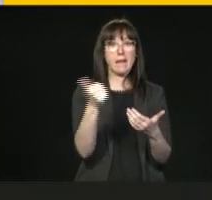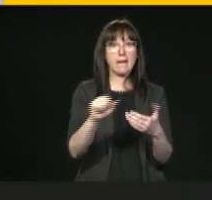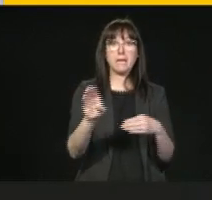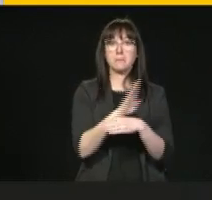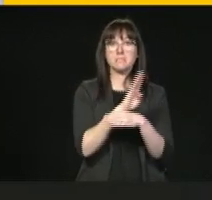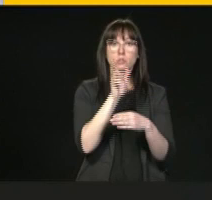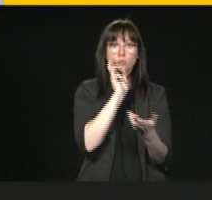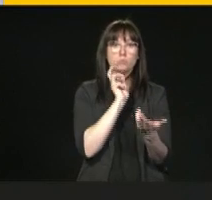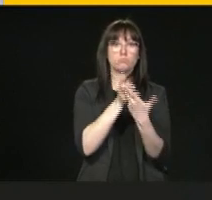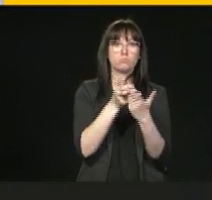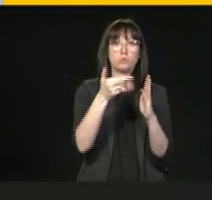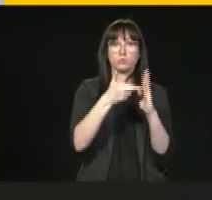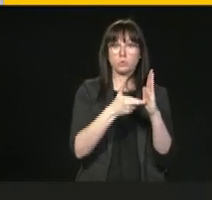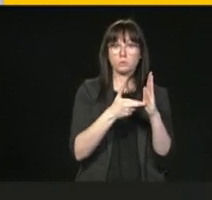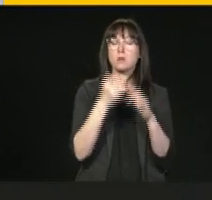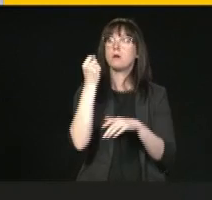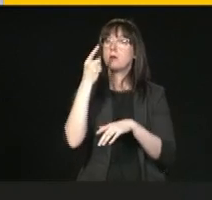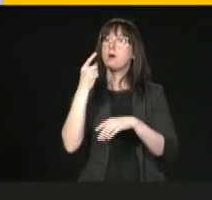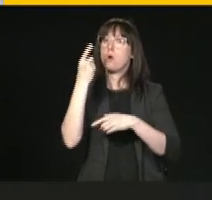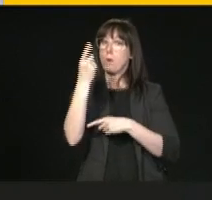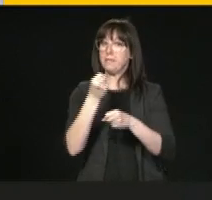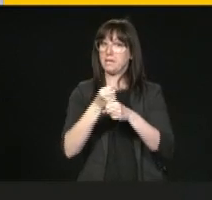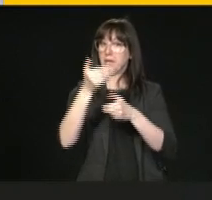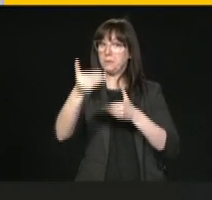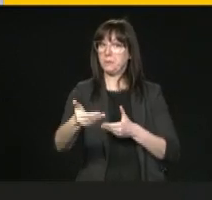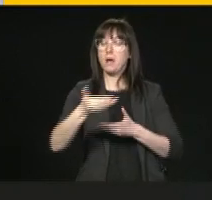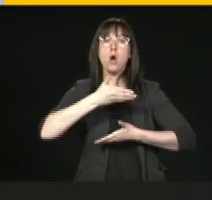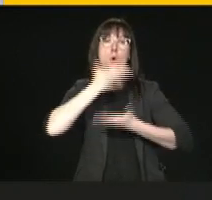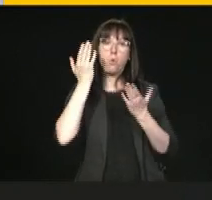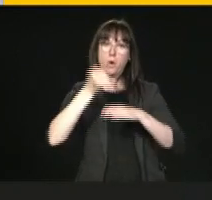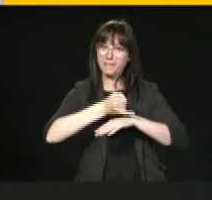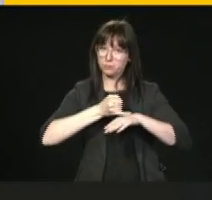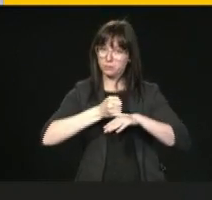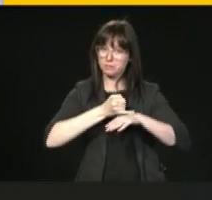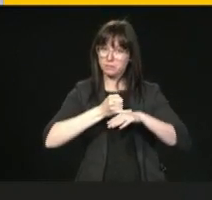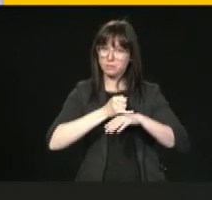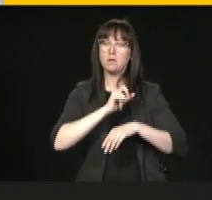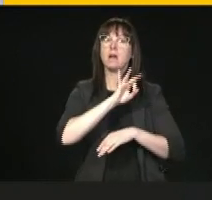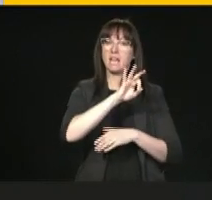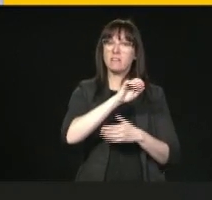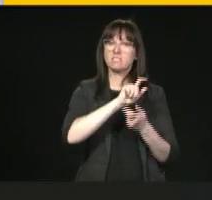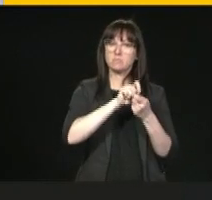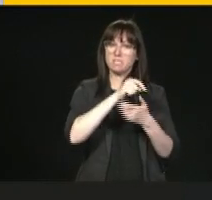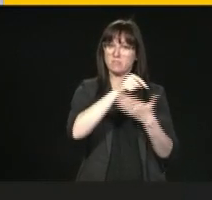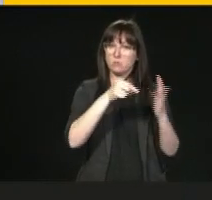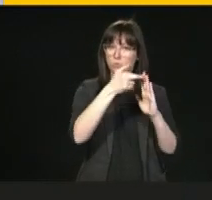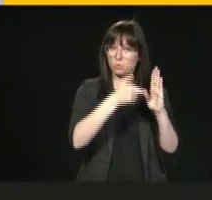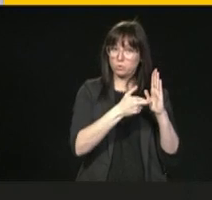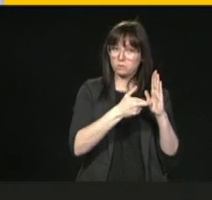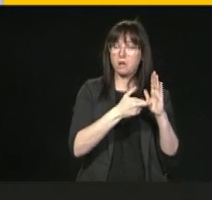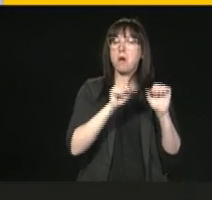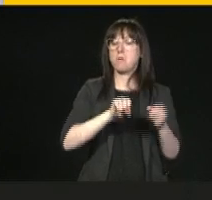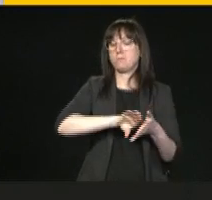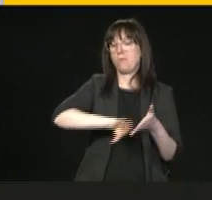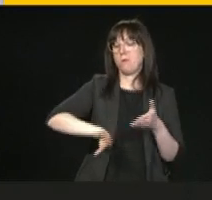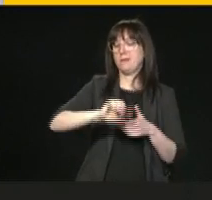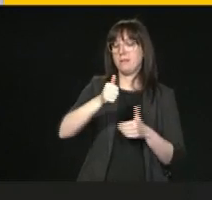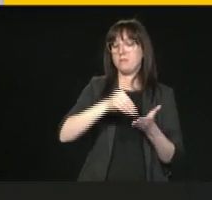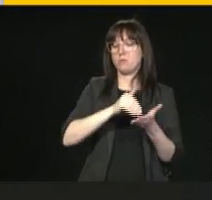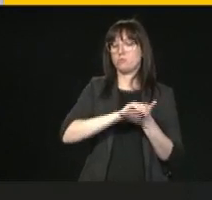loan will be interest-free for the first year, and if you meet certain conditions, the first $10,000 of that